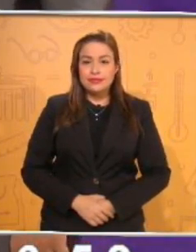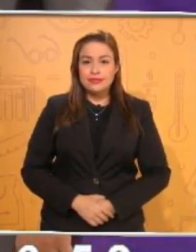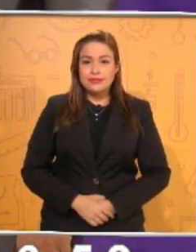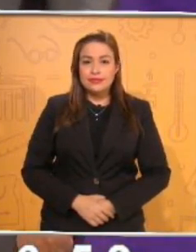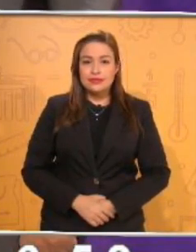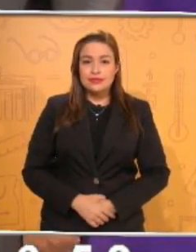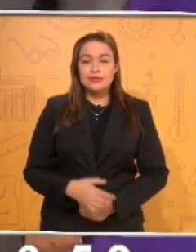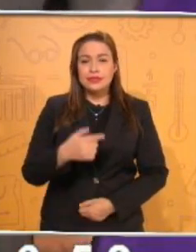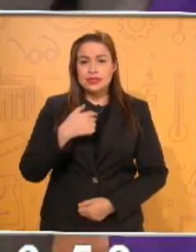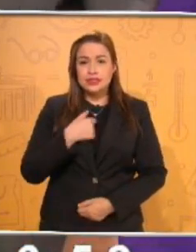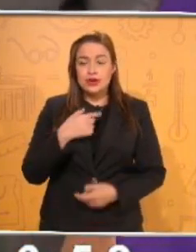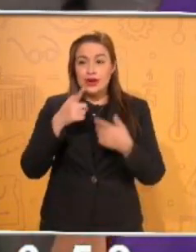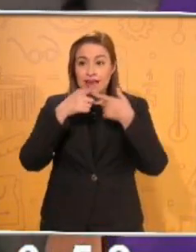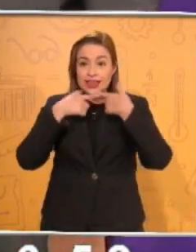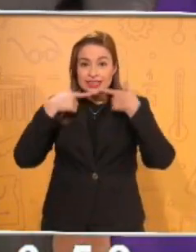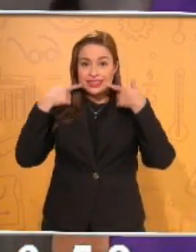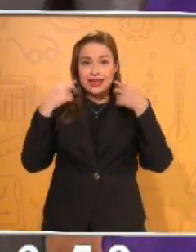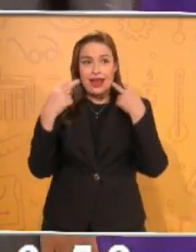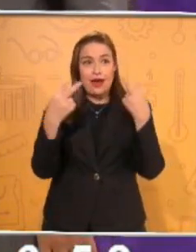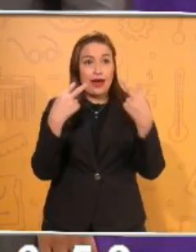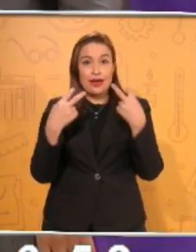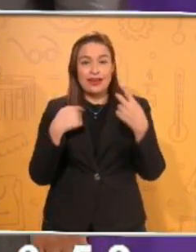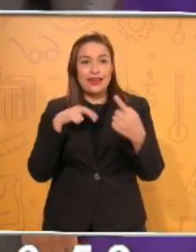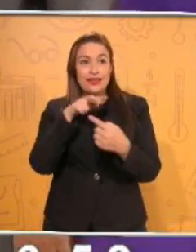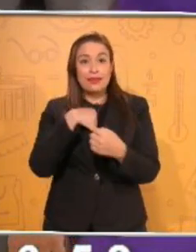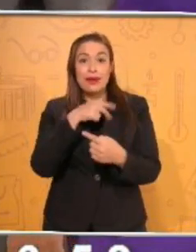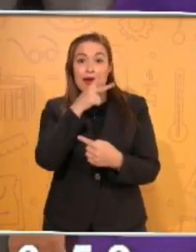I was smiling when my dad arrived home.